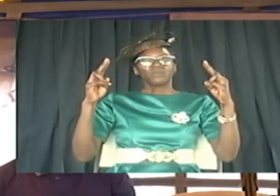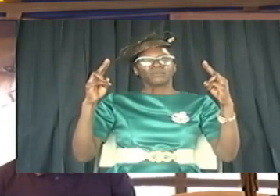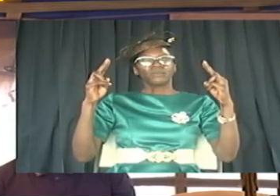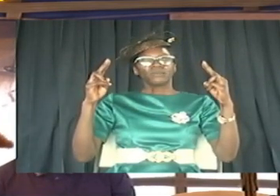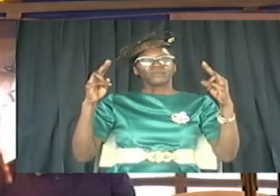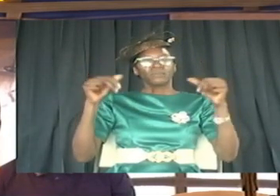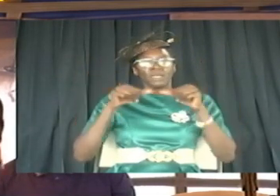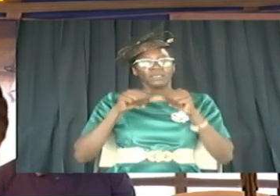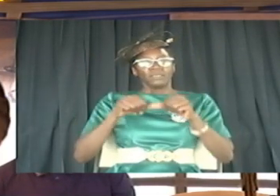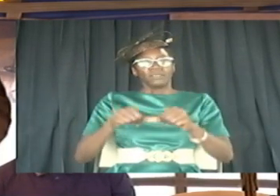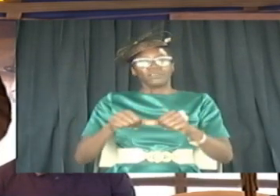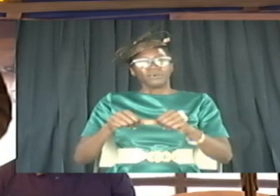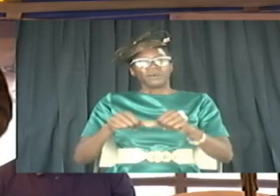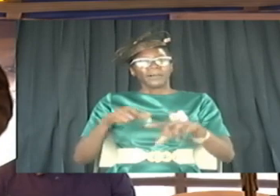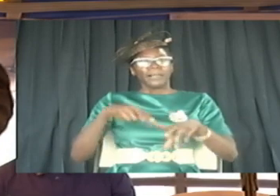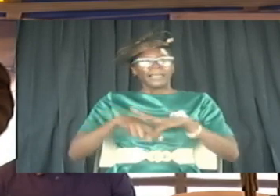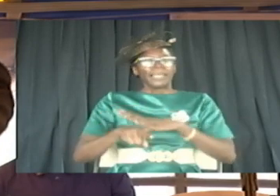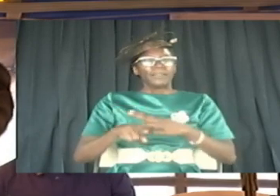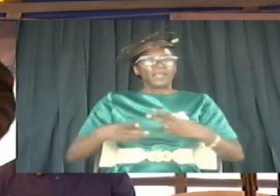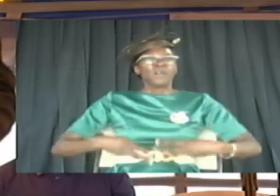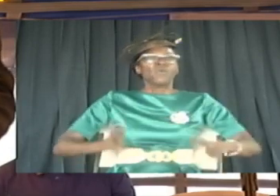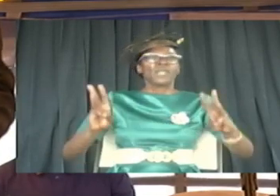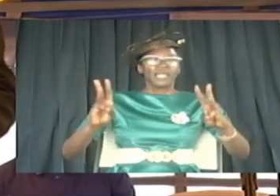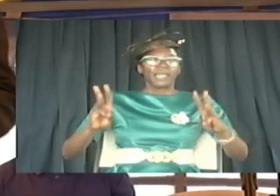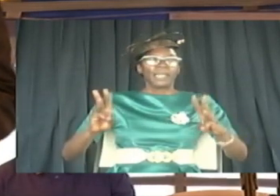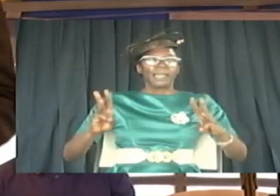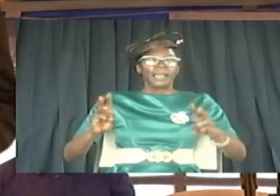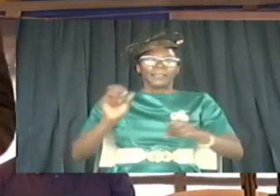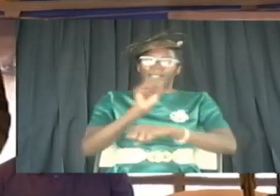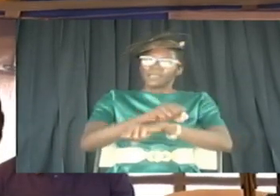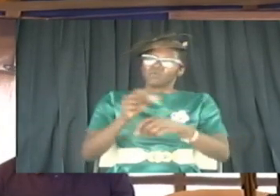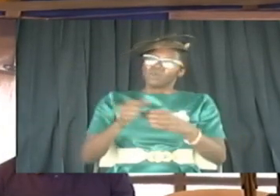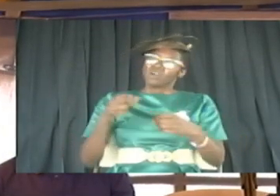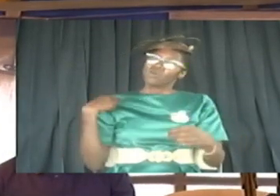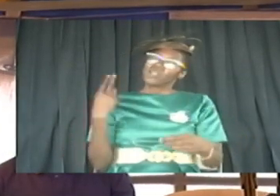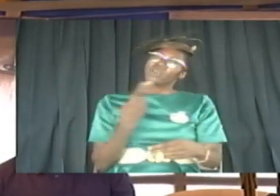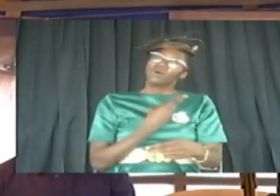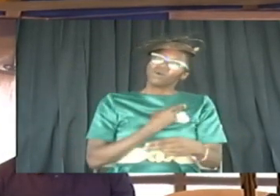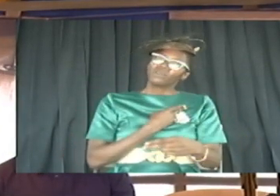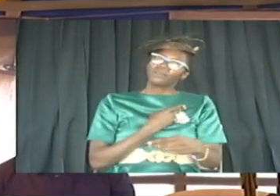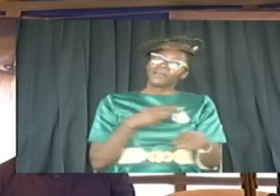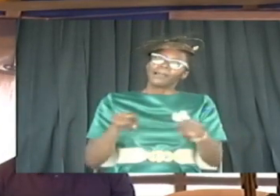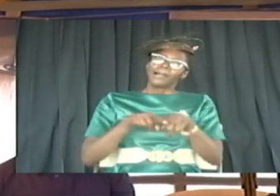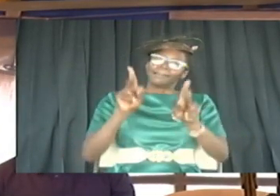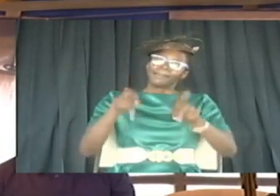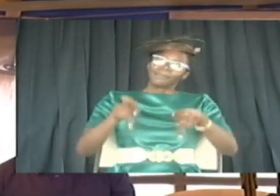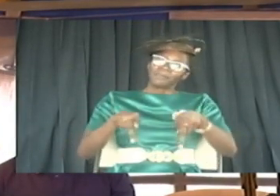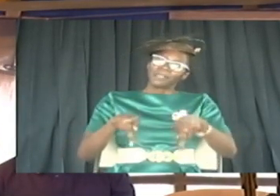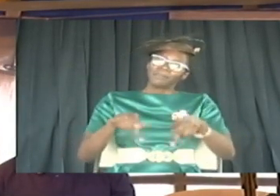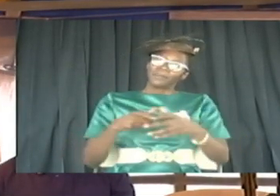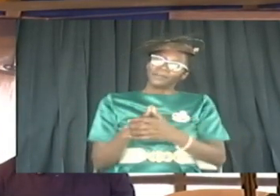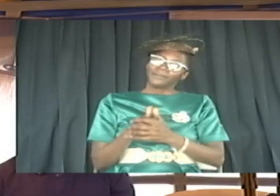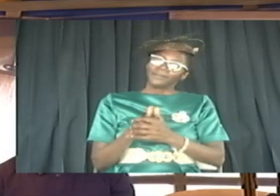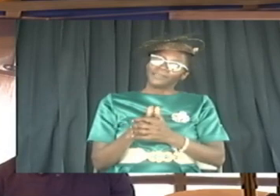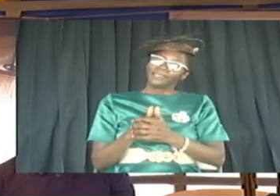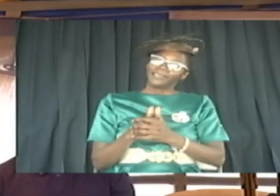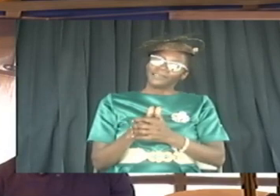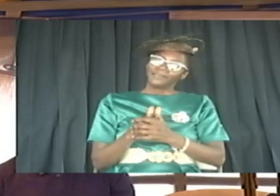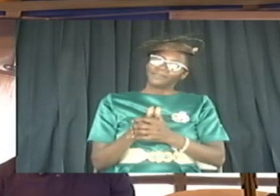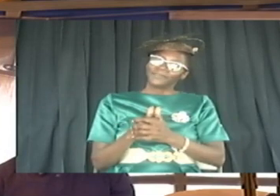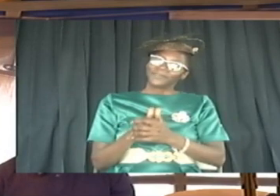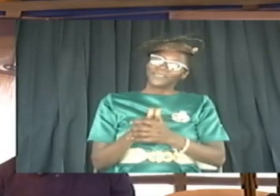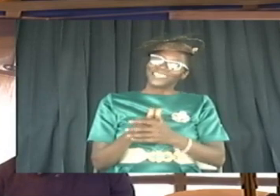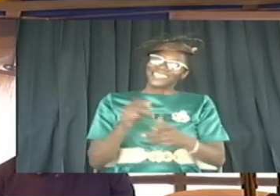in the way that he deals with us as his people. Yes, we